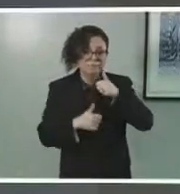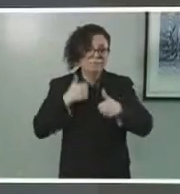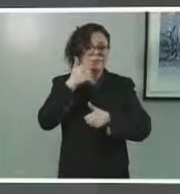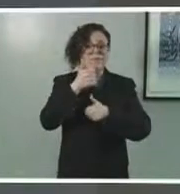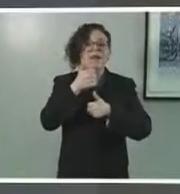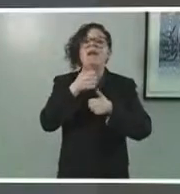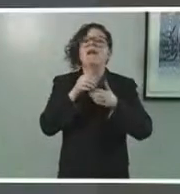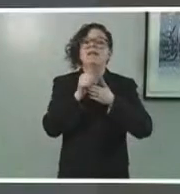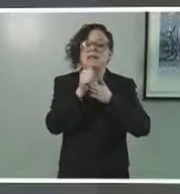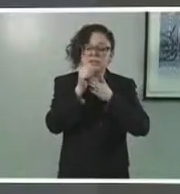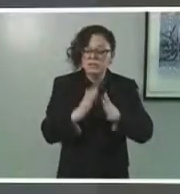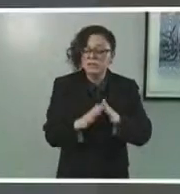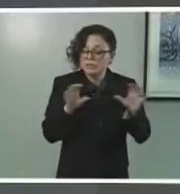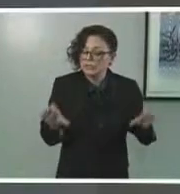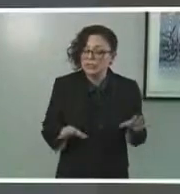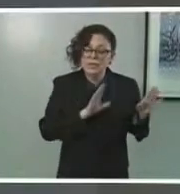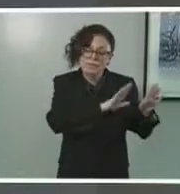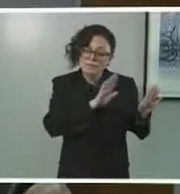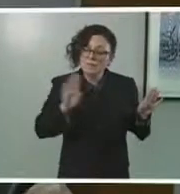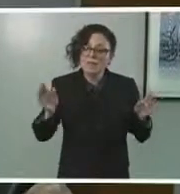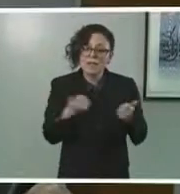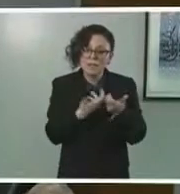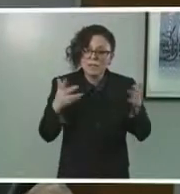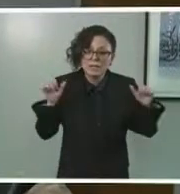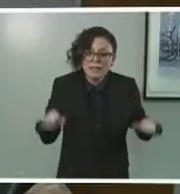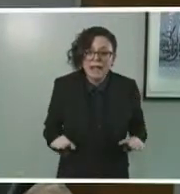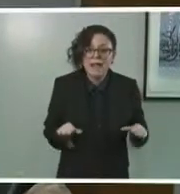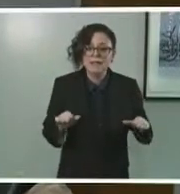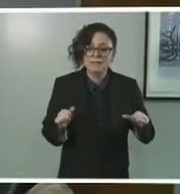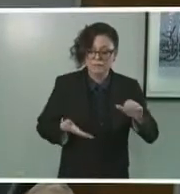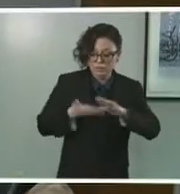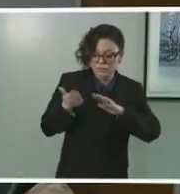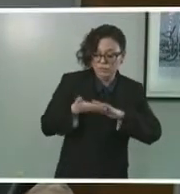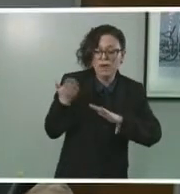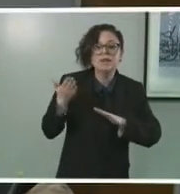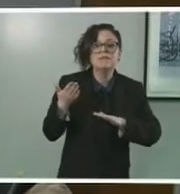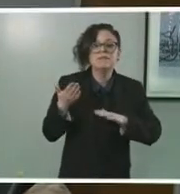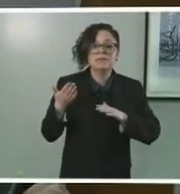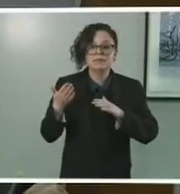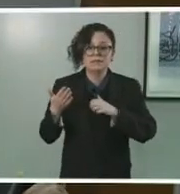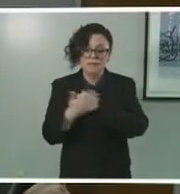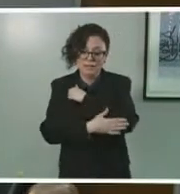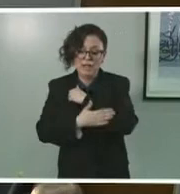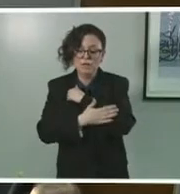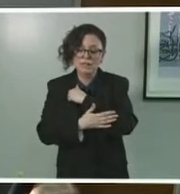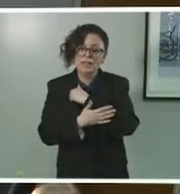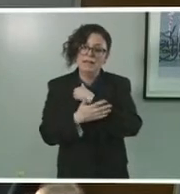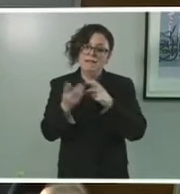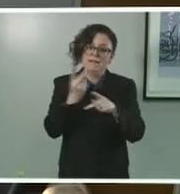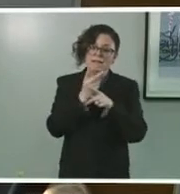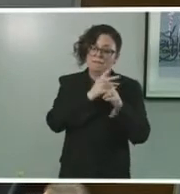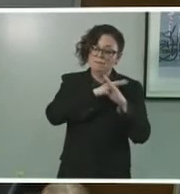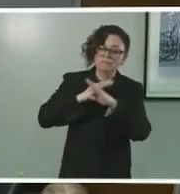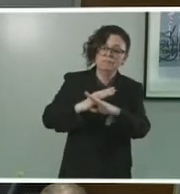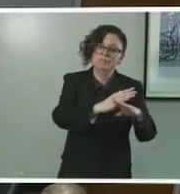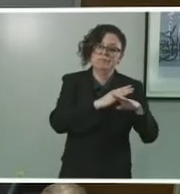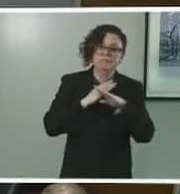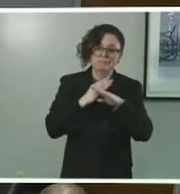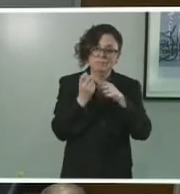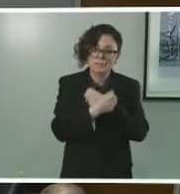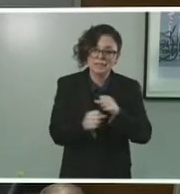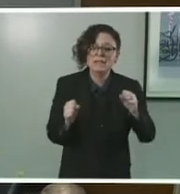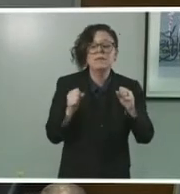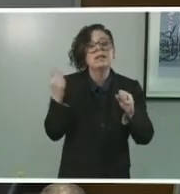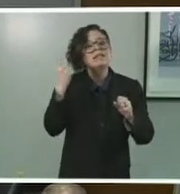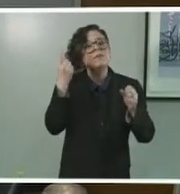running while trying to keep us as safe as possible. Someone asked about bulk pickup, so that's not just a daily